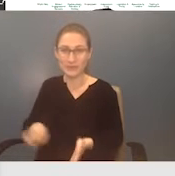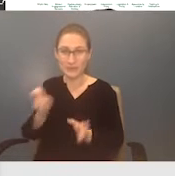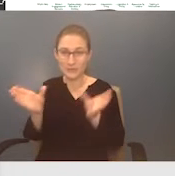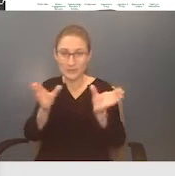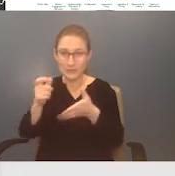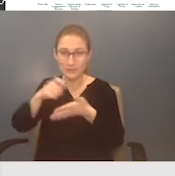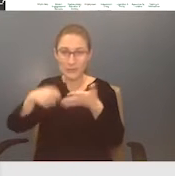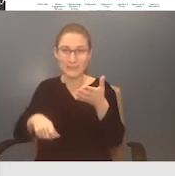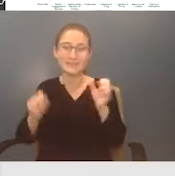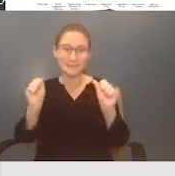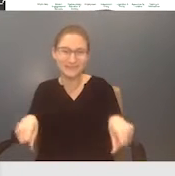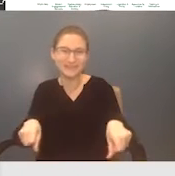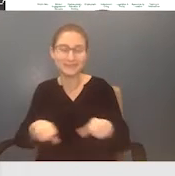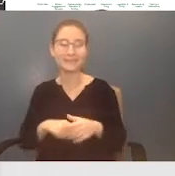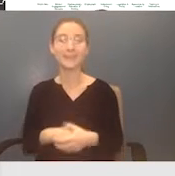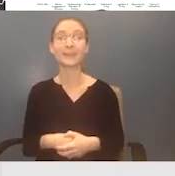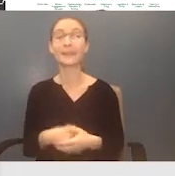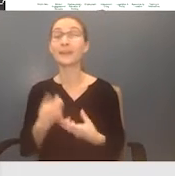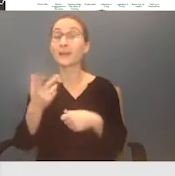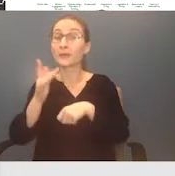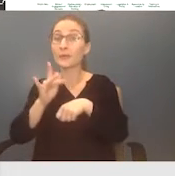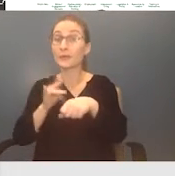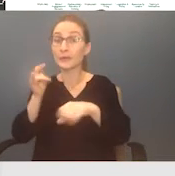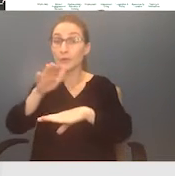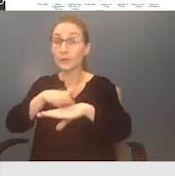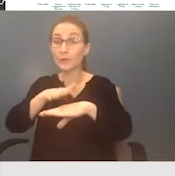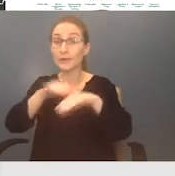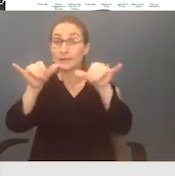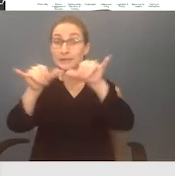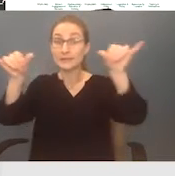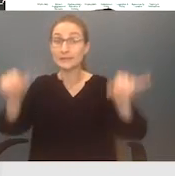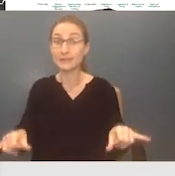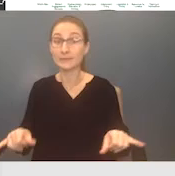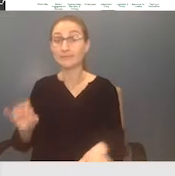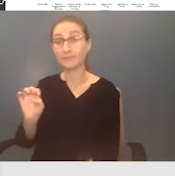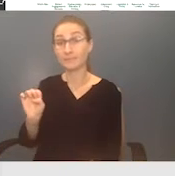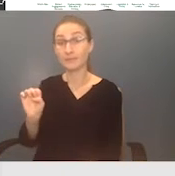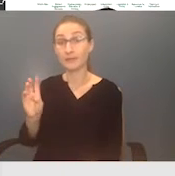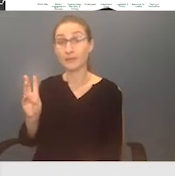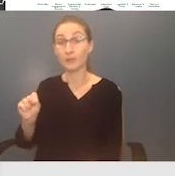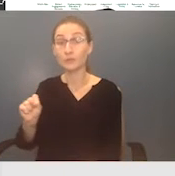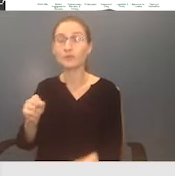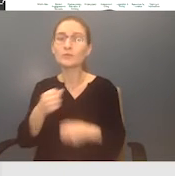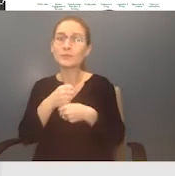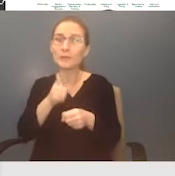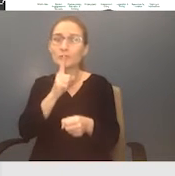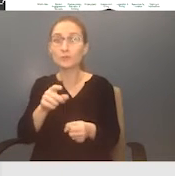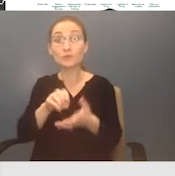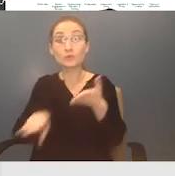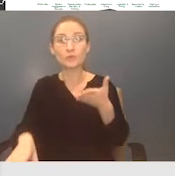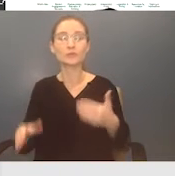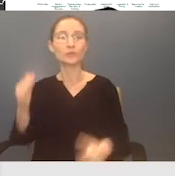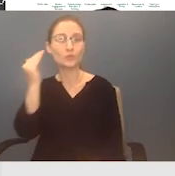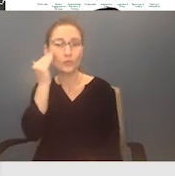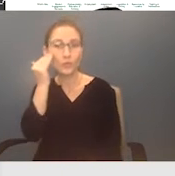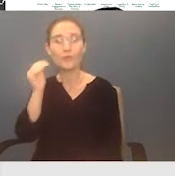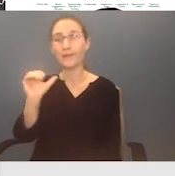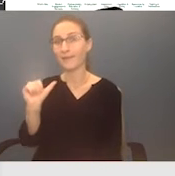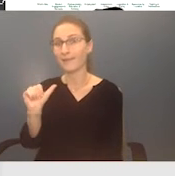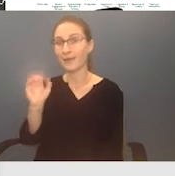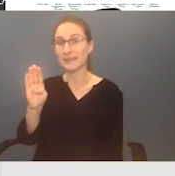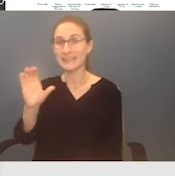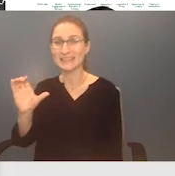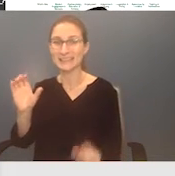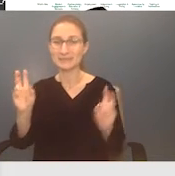course. Early warning system, so making sure that students are mastering the ABCs, that they have good